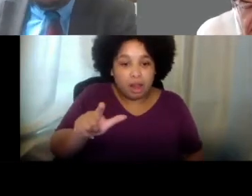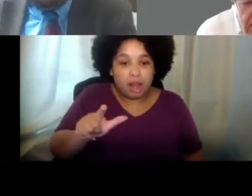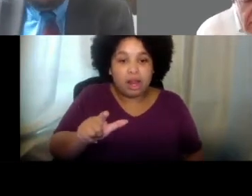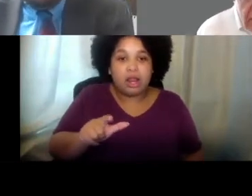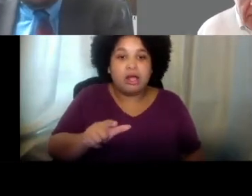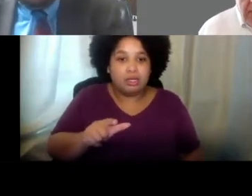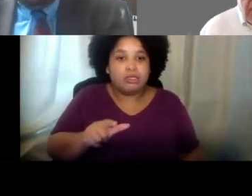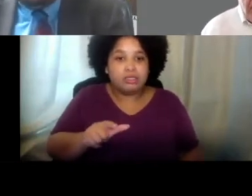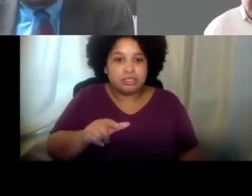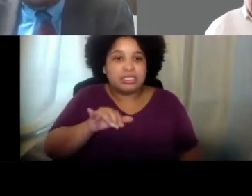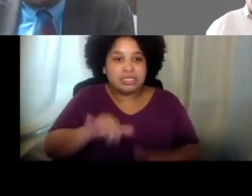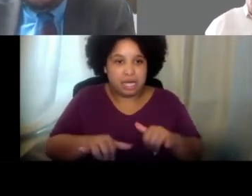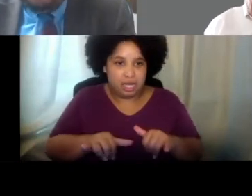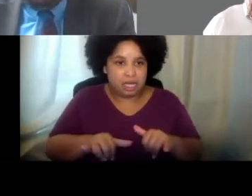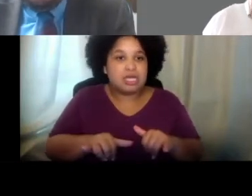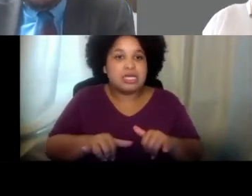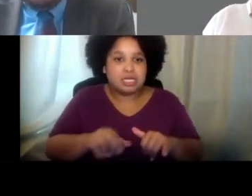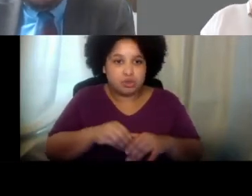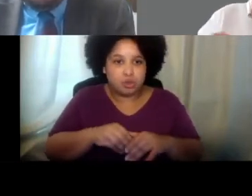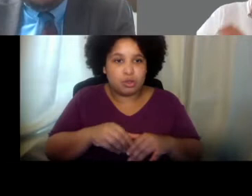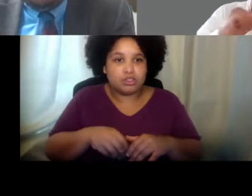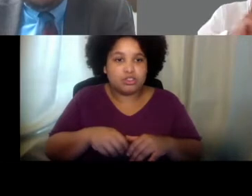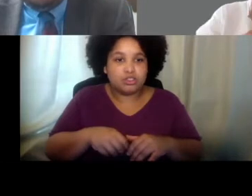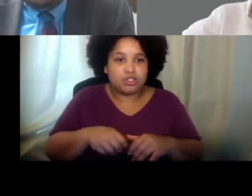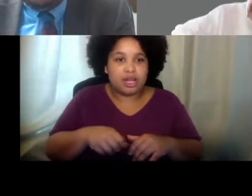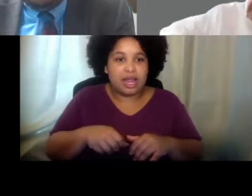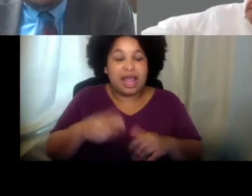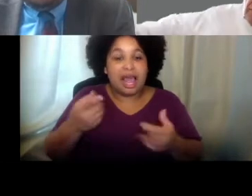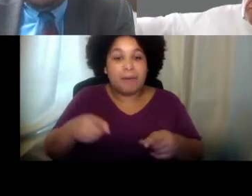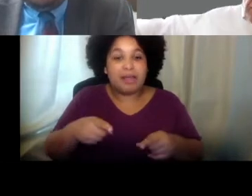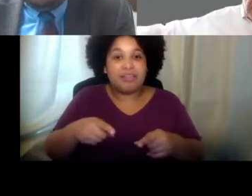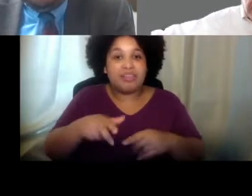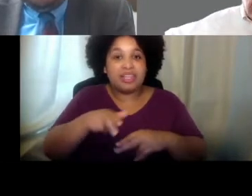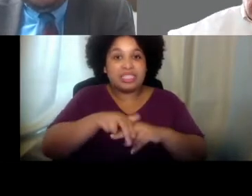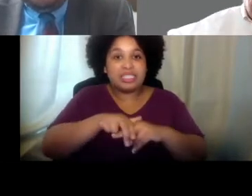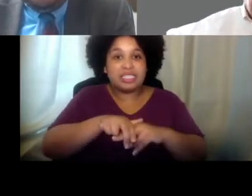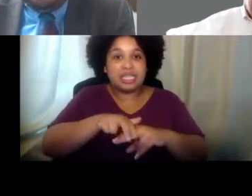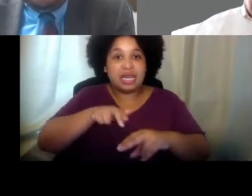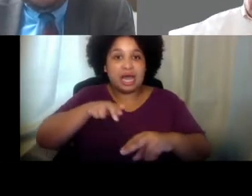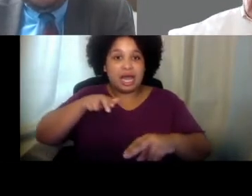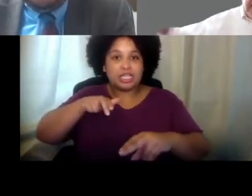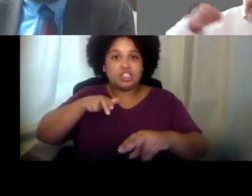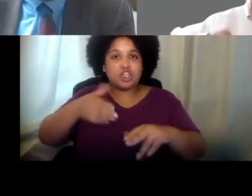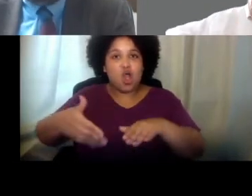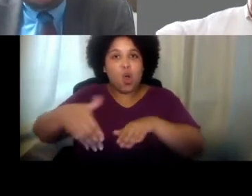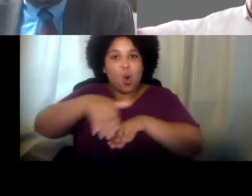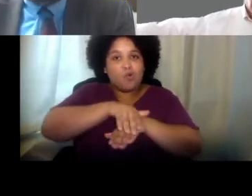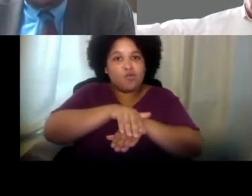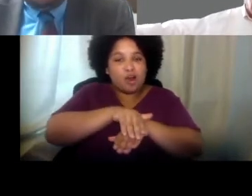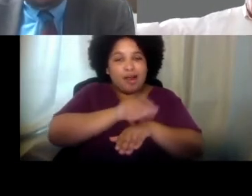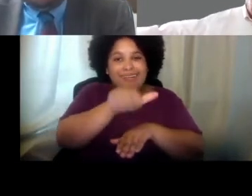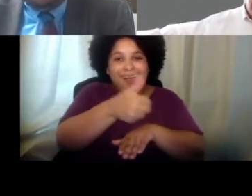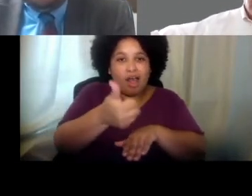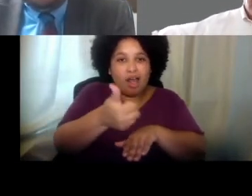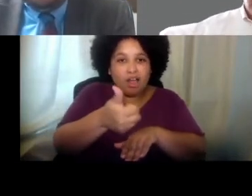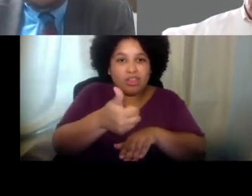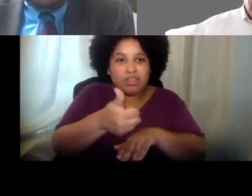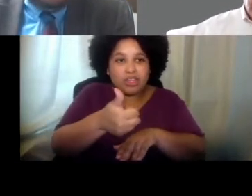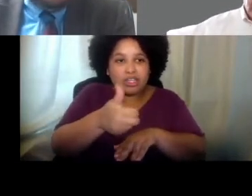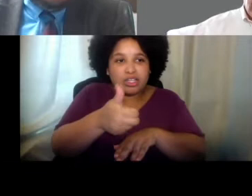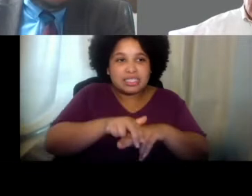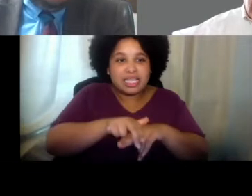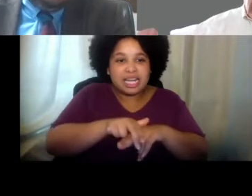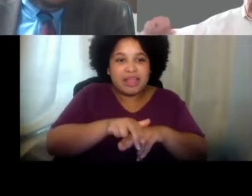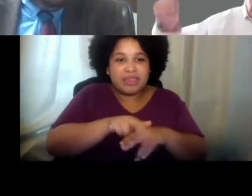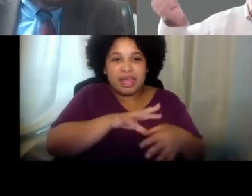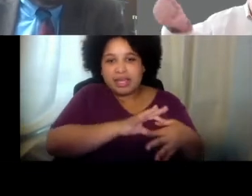that rigmarole. And the seat slides over another seat, and they dock you right into the side of